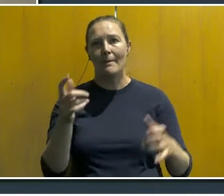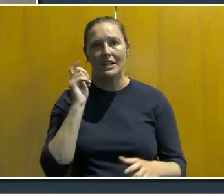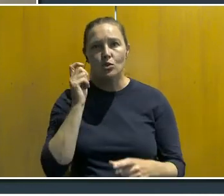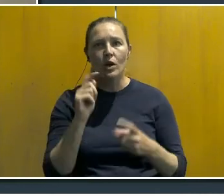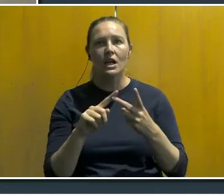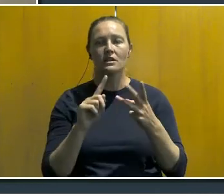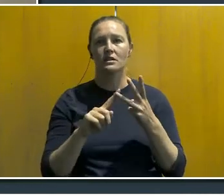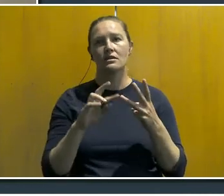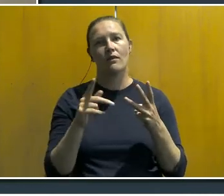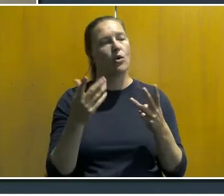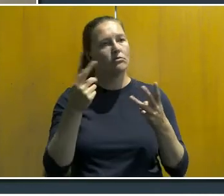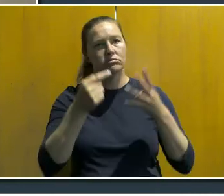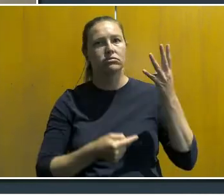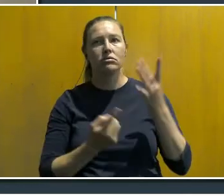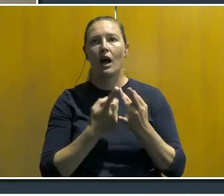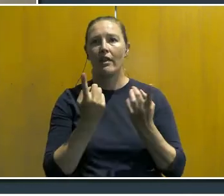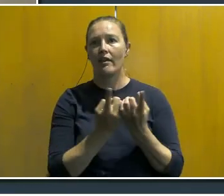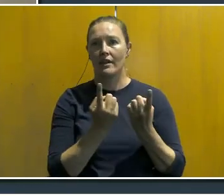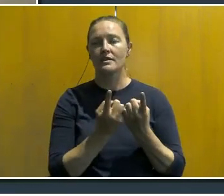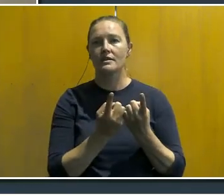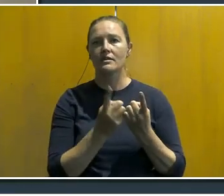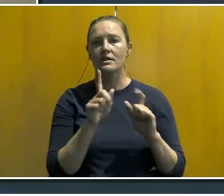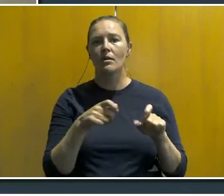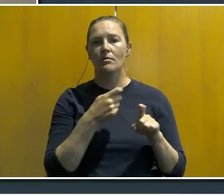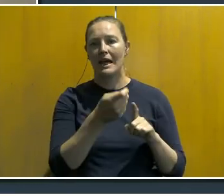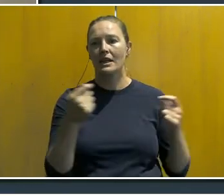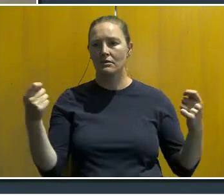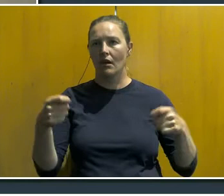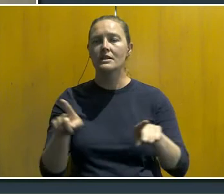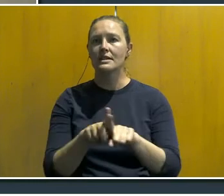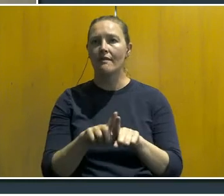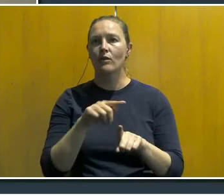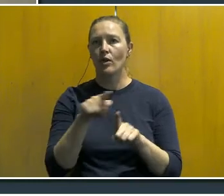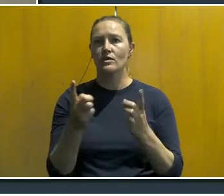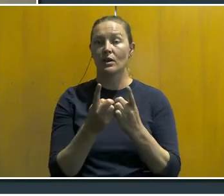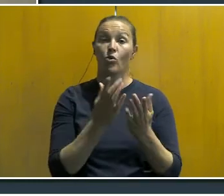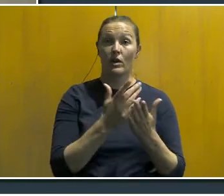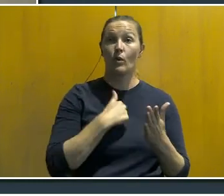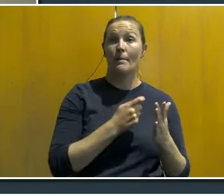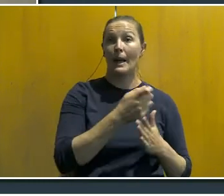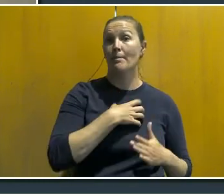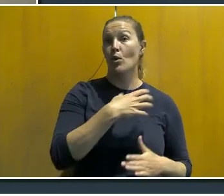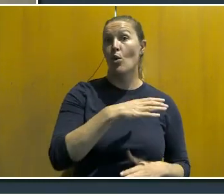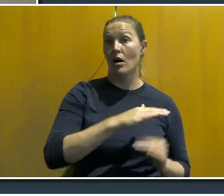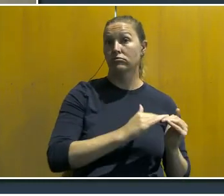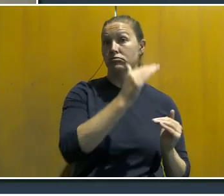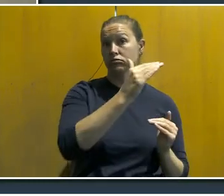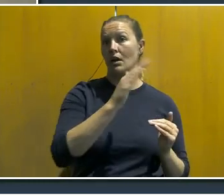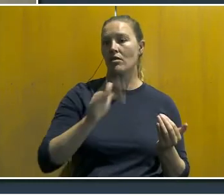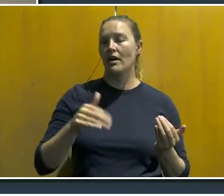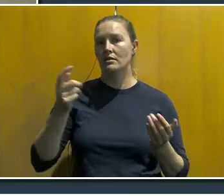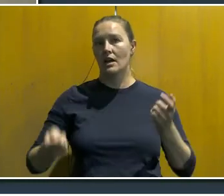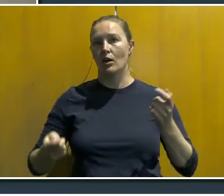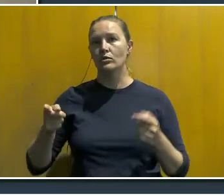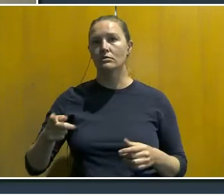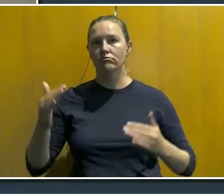for the whatever else. We're paying more than the average person in town. So for the